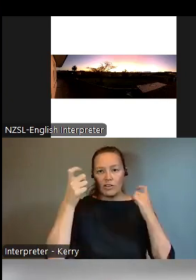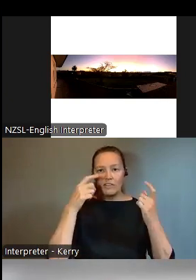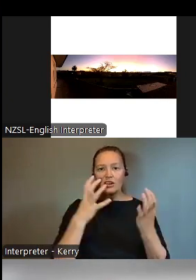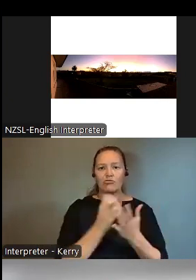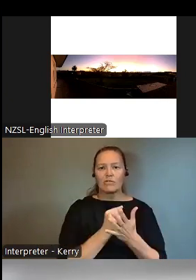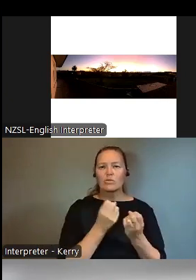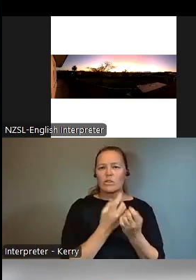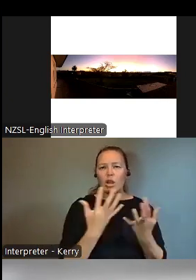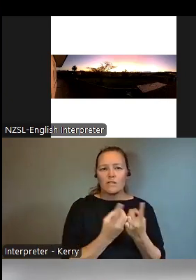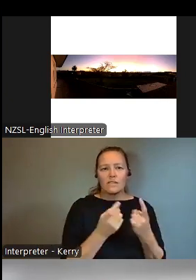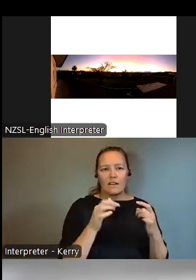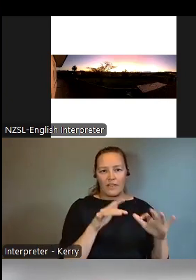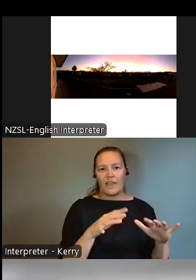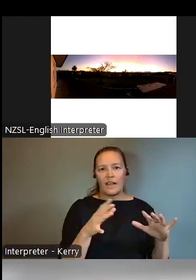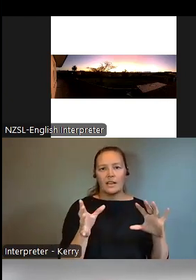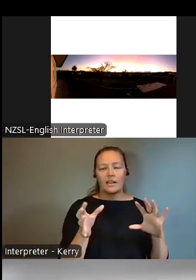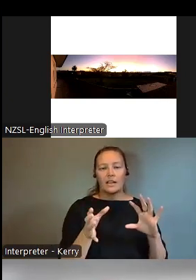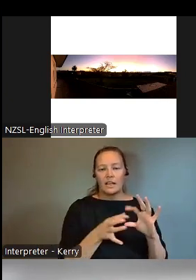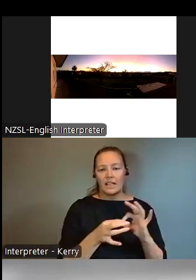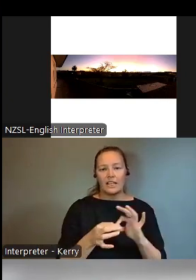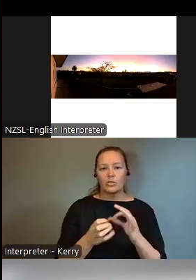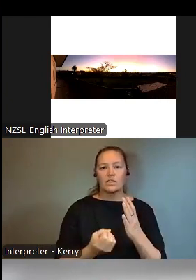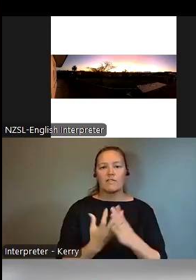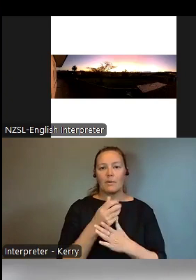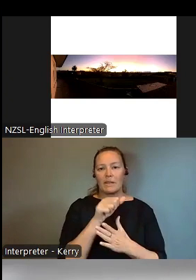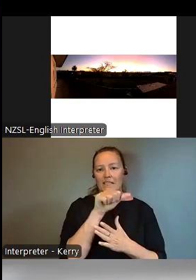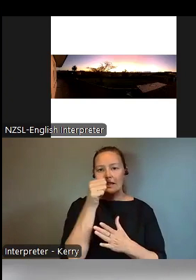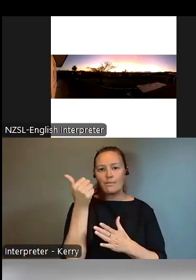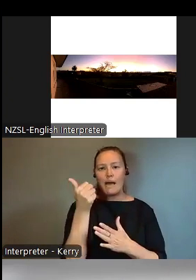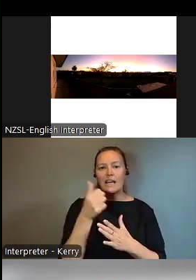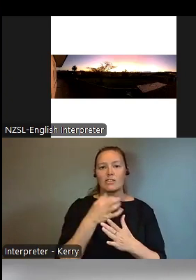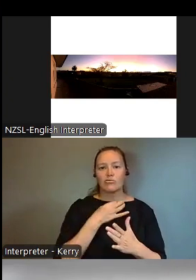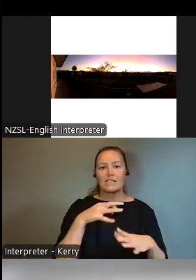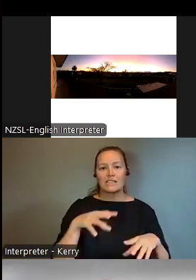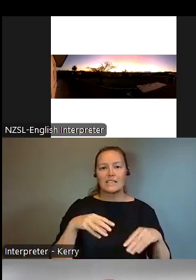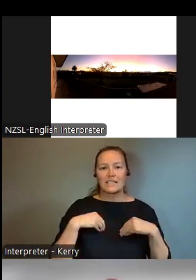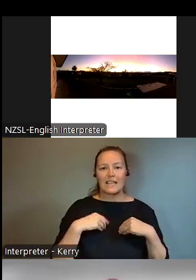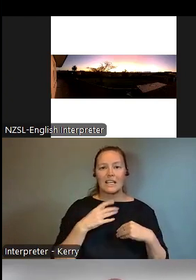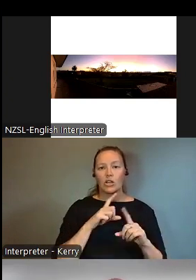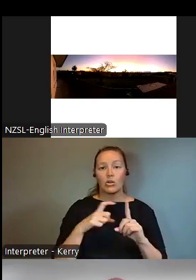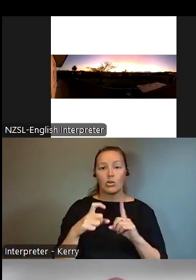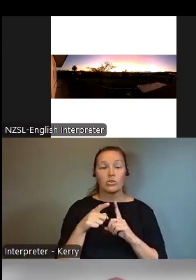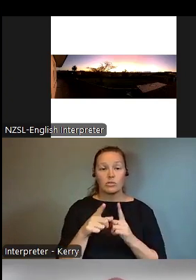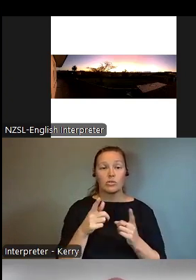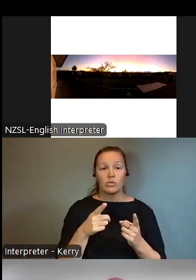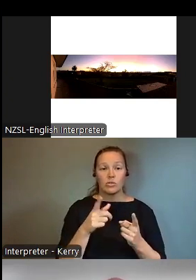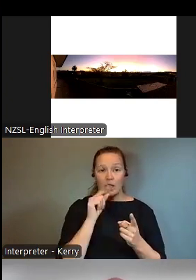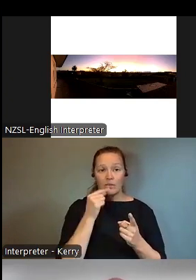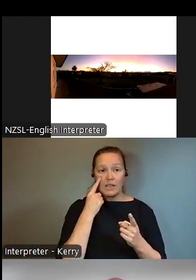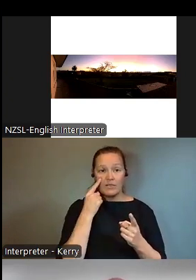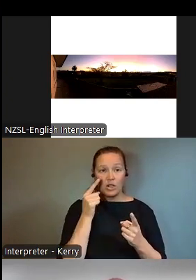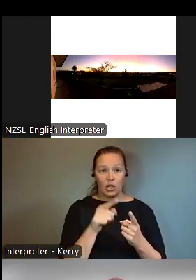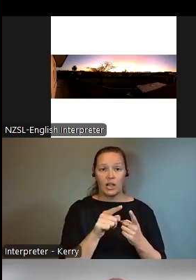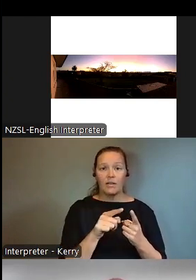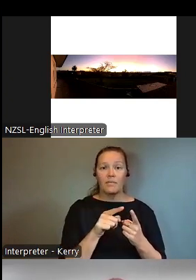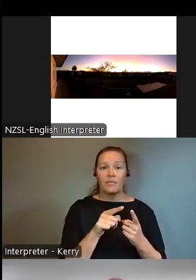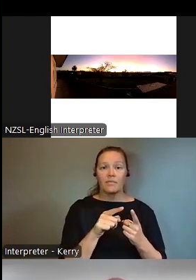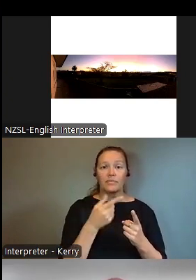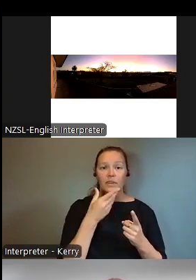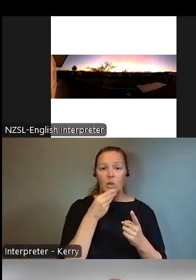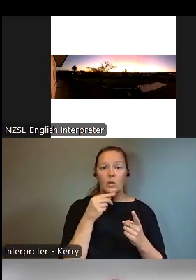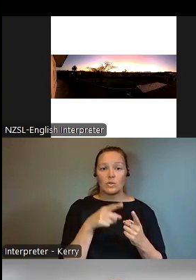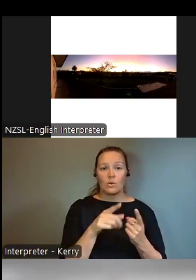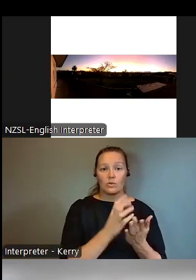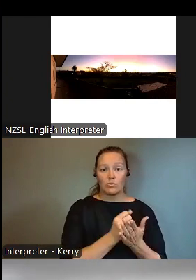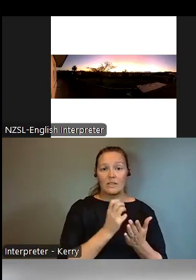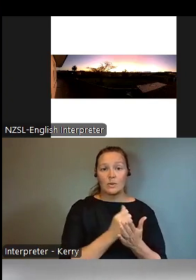bunch of stuff to do with developing a smart risk-taking culture. So you're welcome to jump on there and grab those resources if that's of